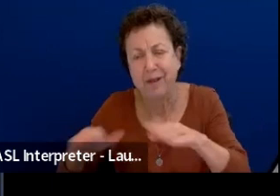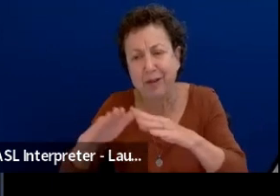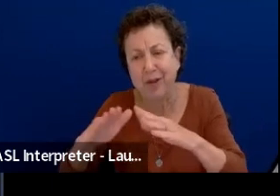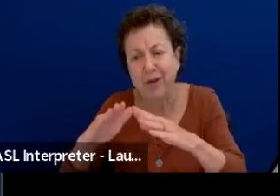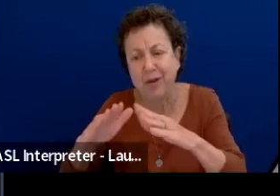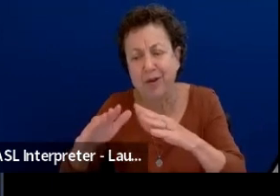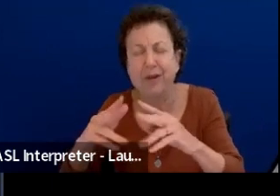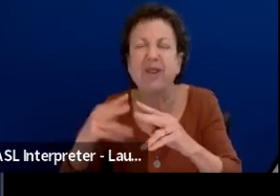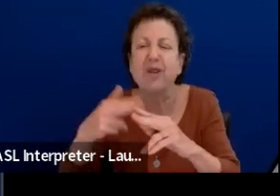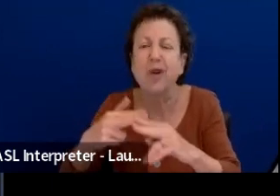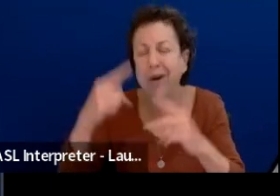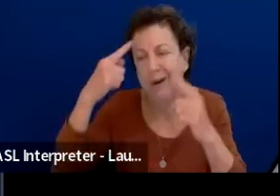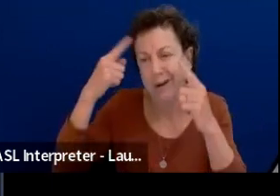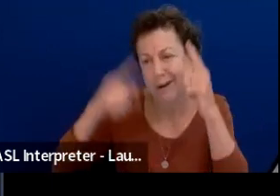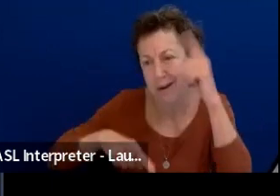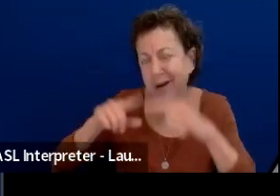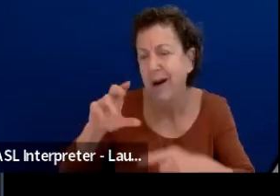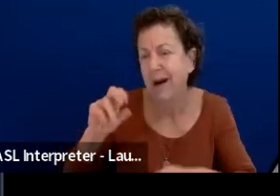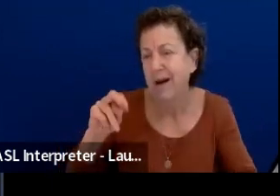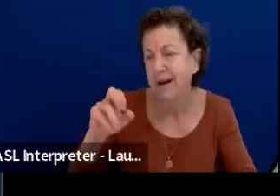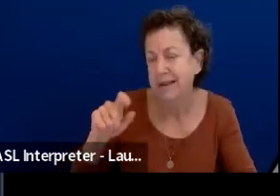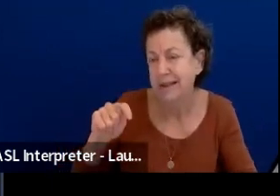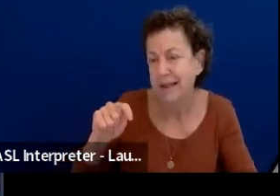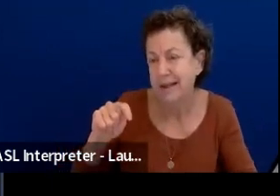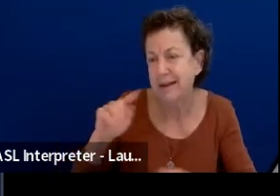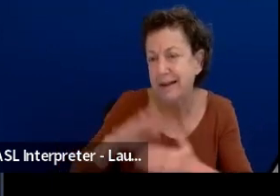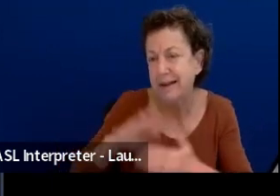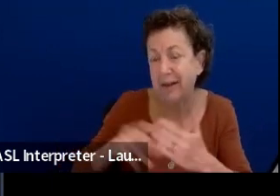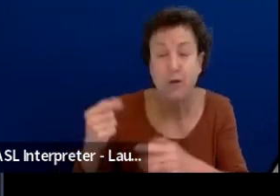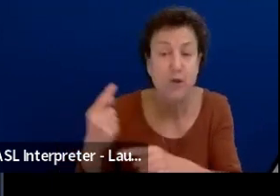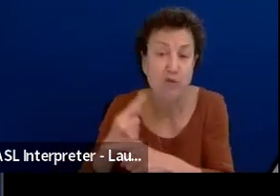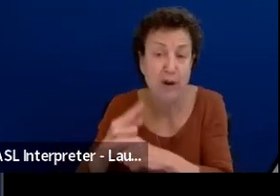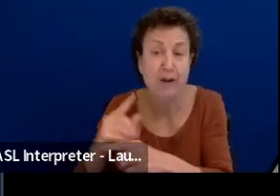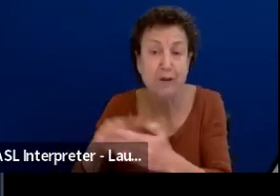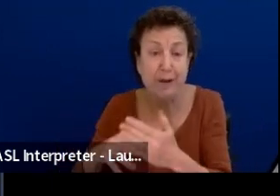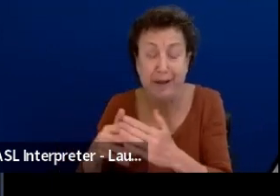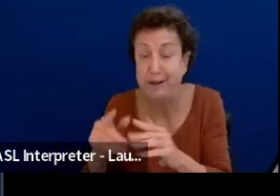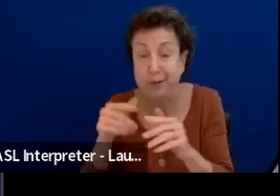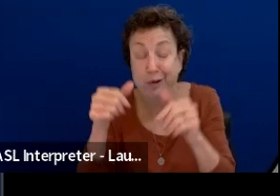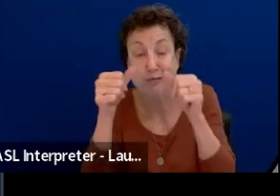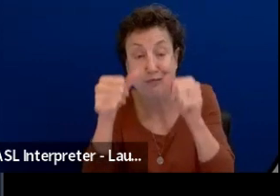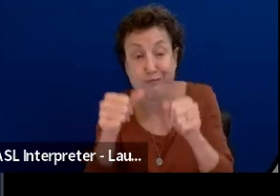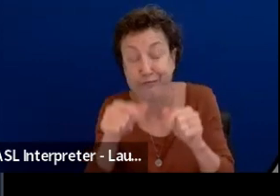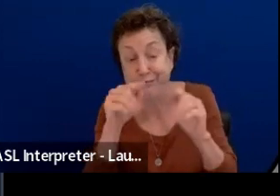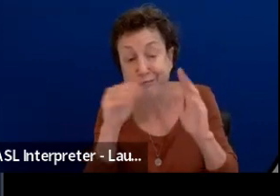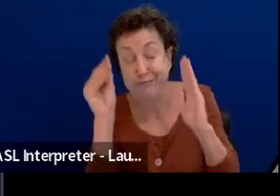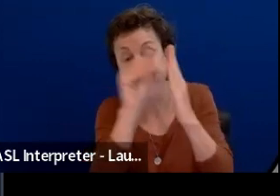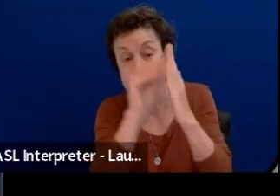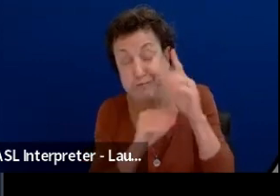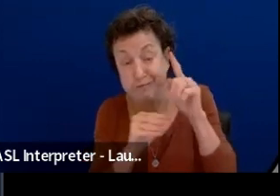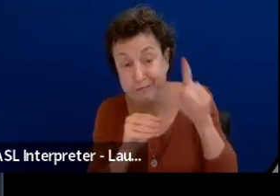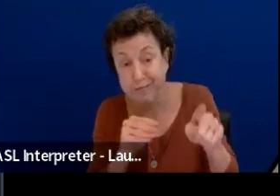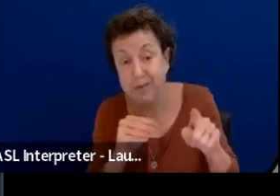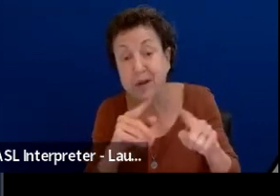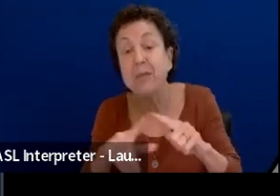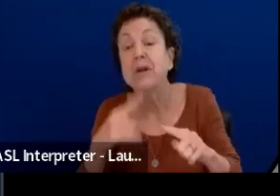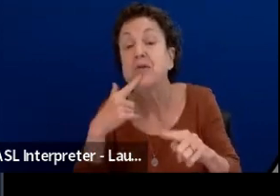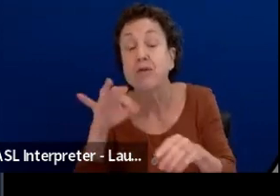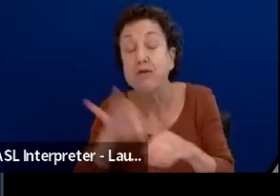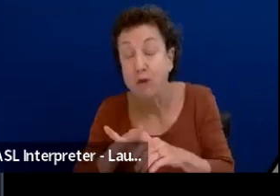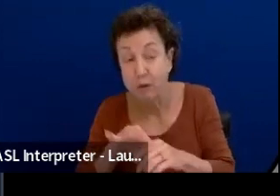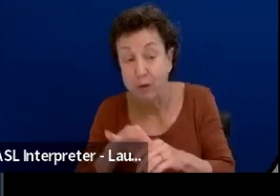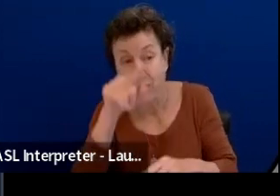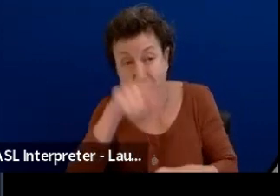regular calendar will be posted here, and the votes will be recorded as well.